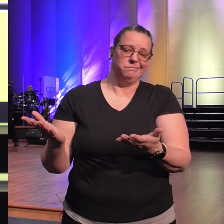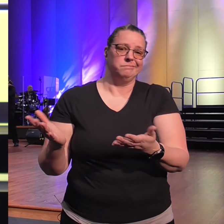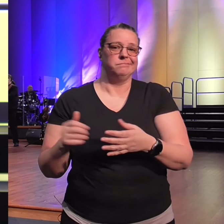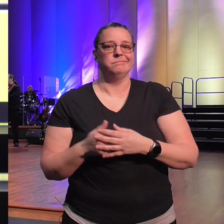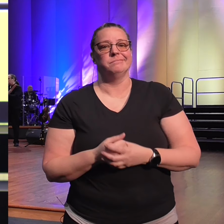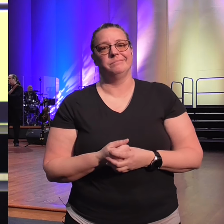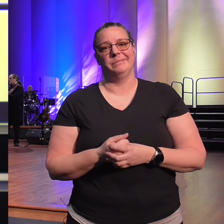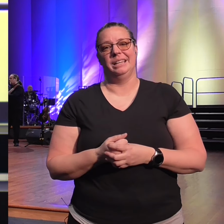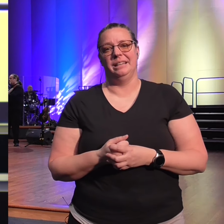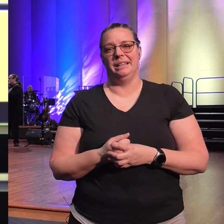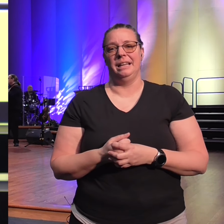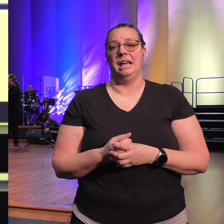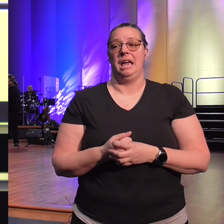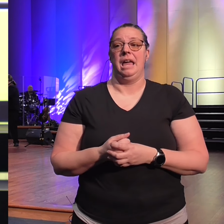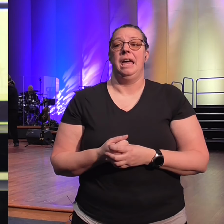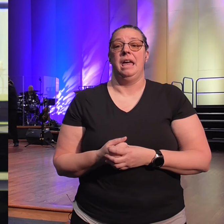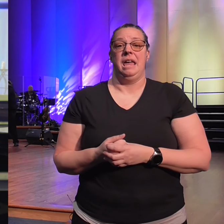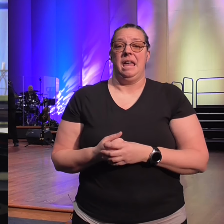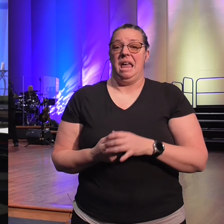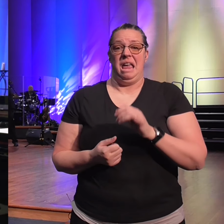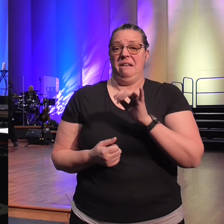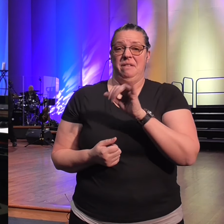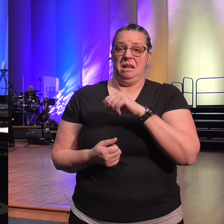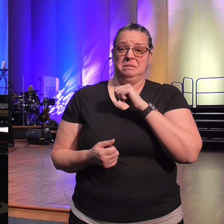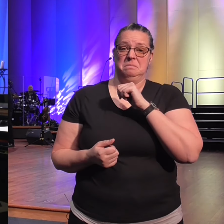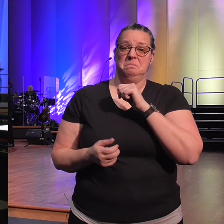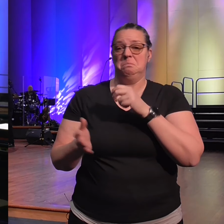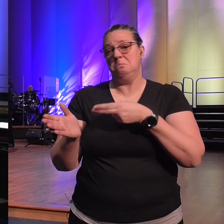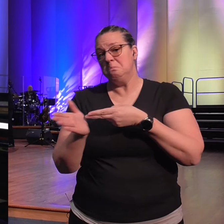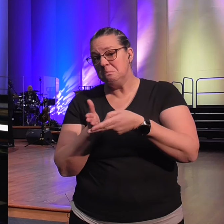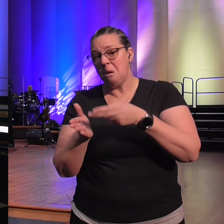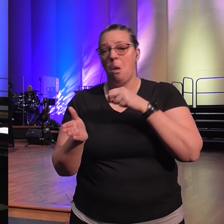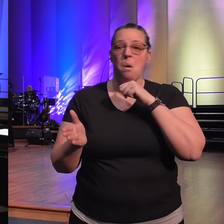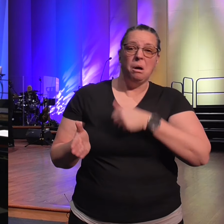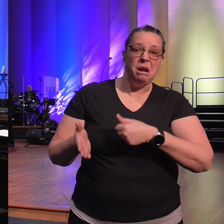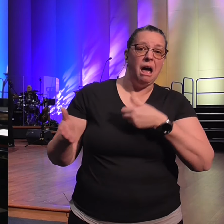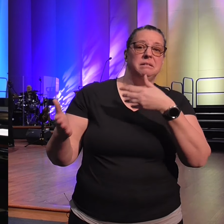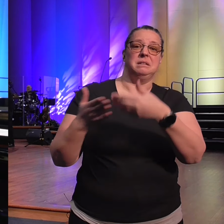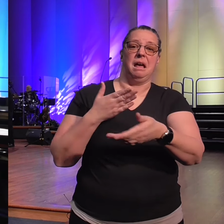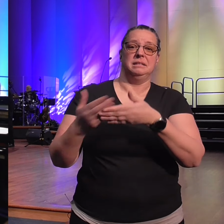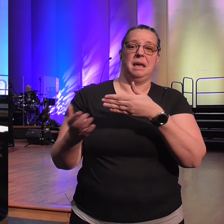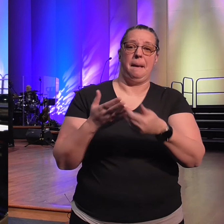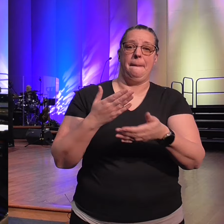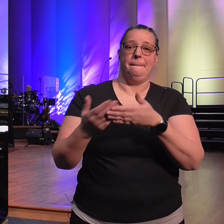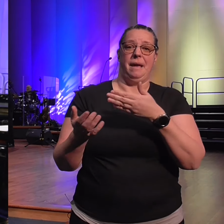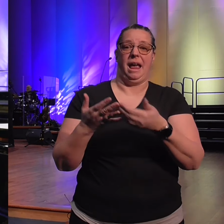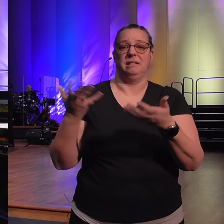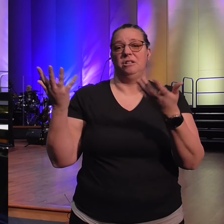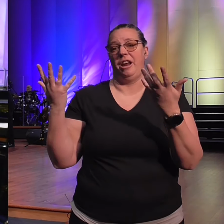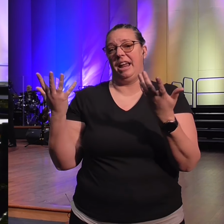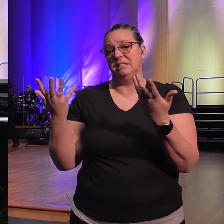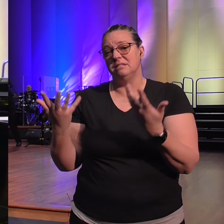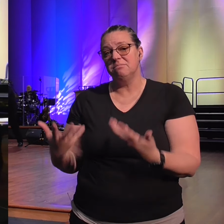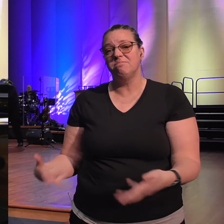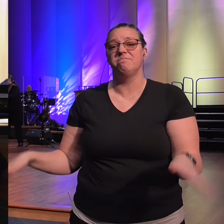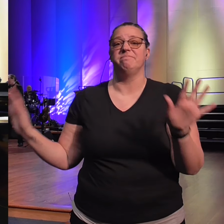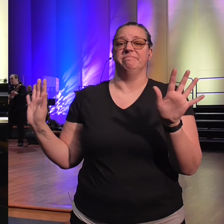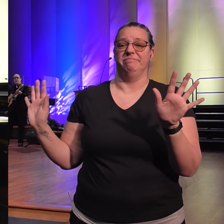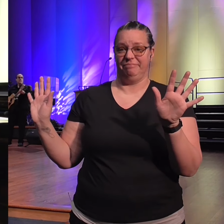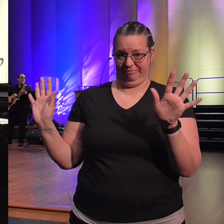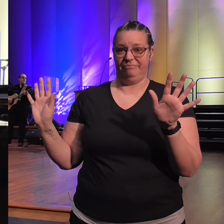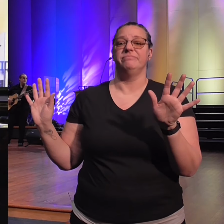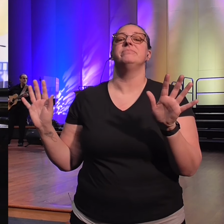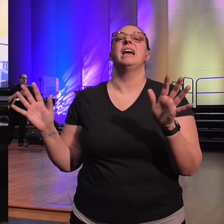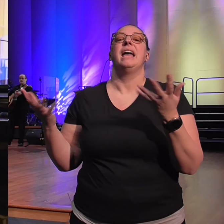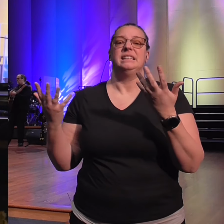and even if that doesn't ring true, it's been all over, and it's been